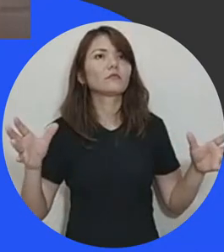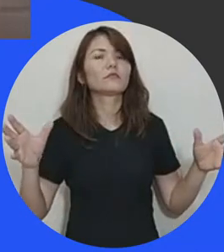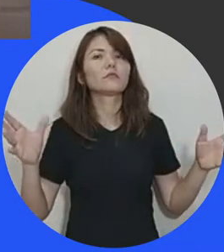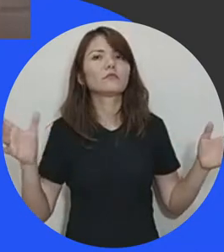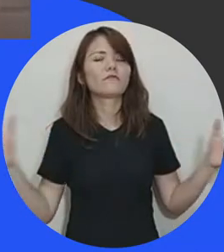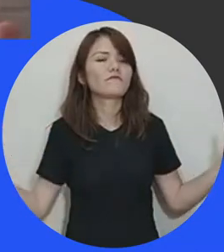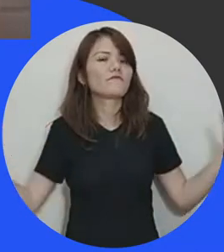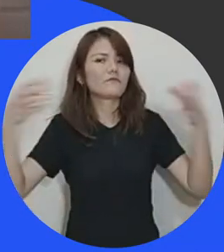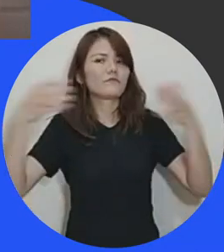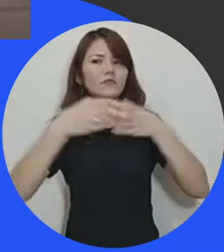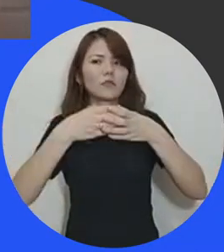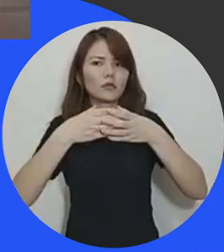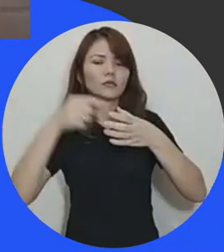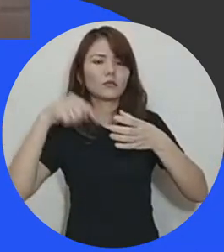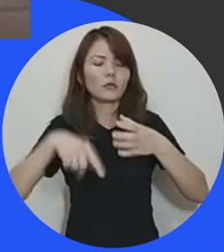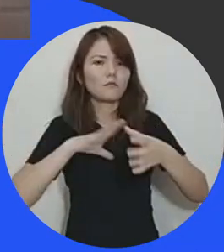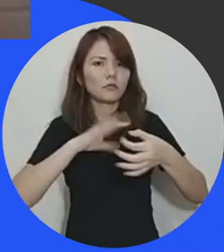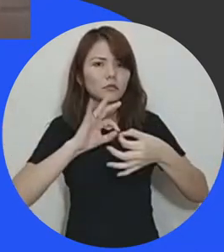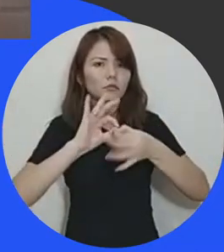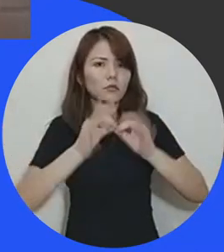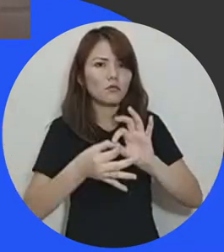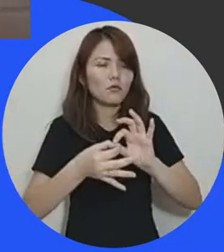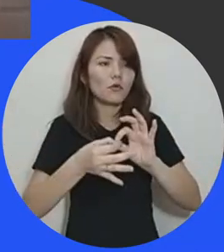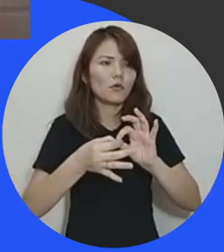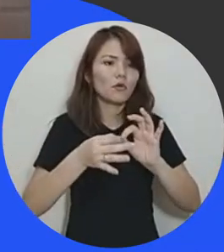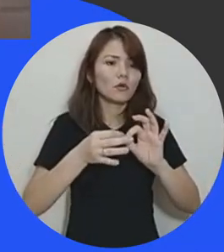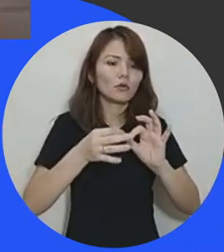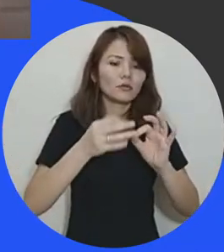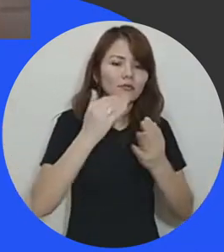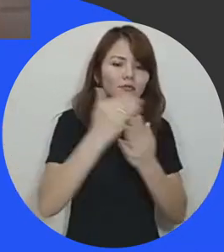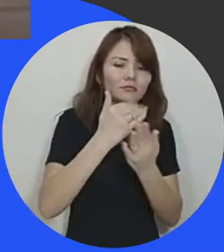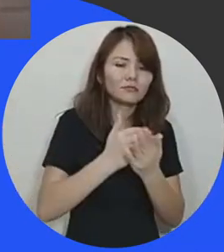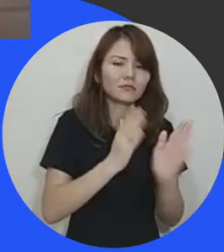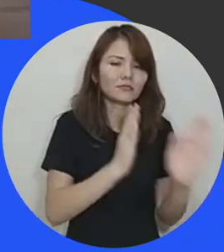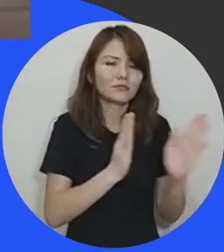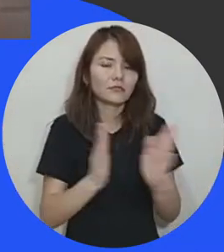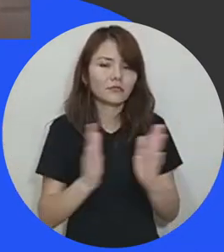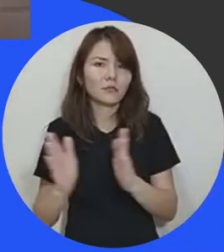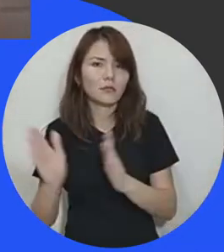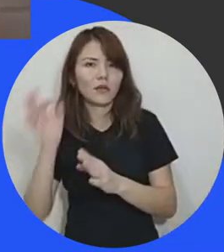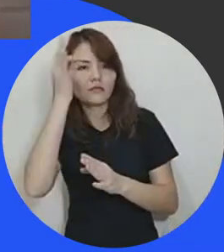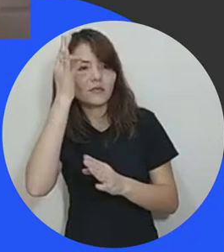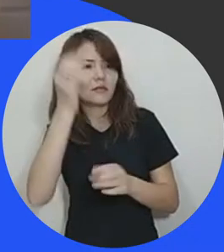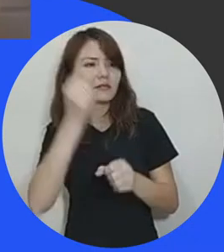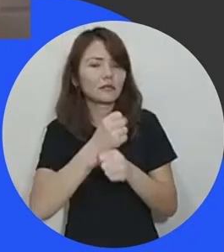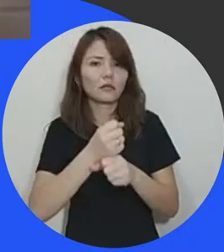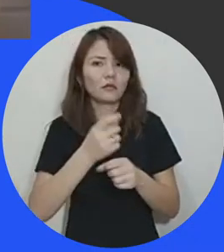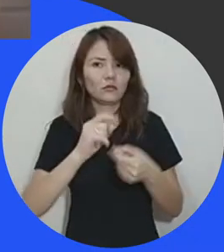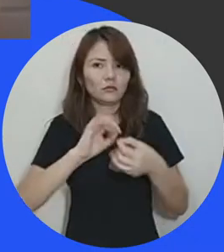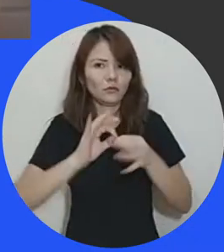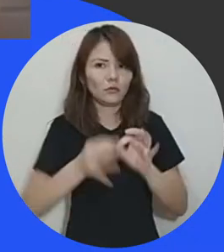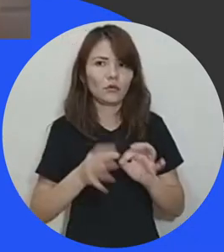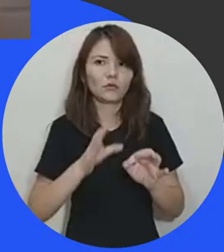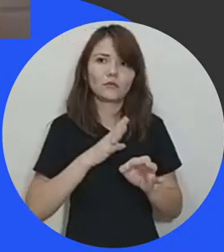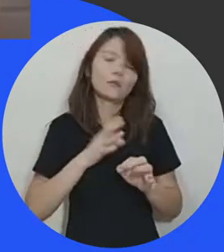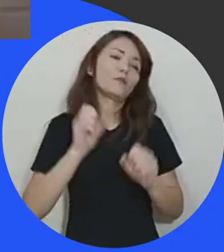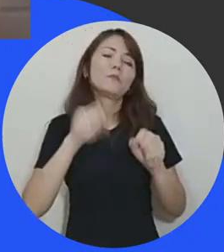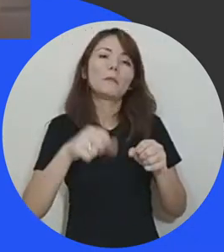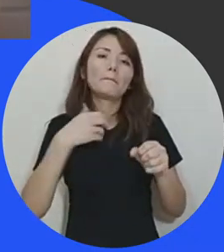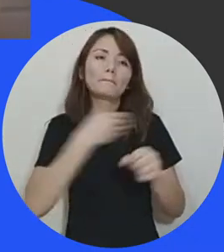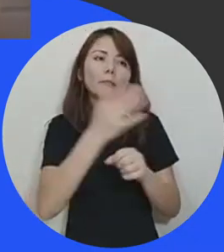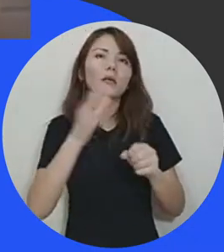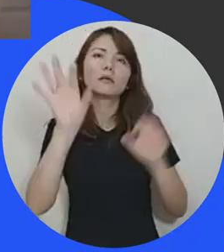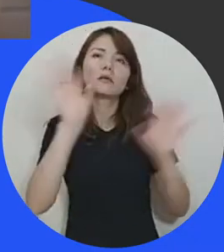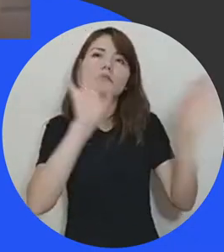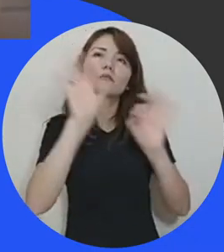set up, but it works really well. And if you think we've sequenced 80 plus thousand genomes, so we sequenced far more genomes than the